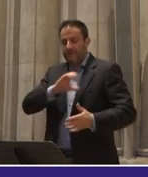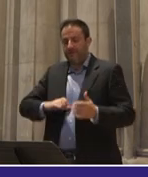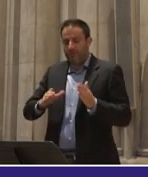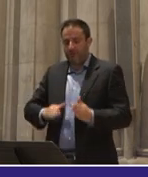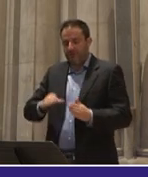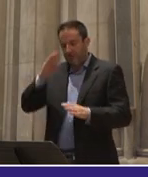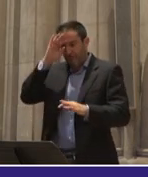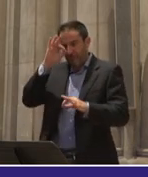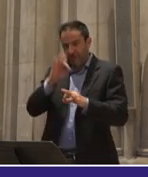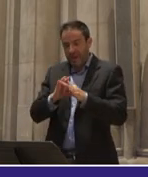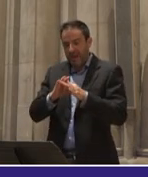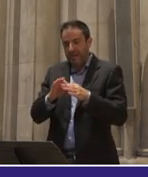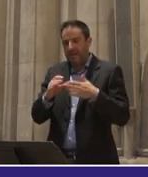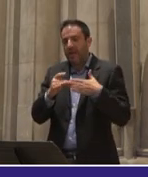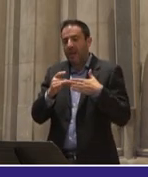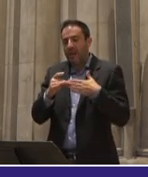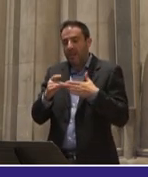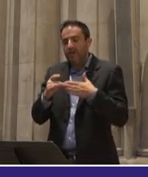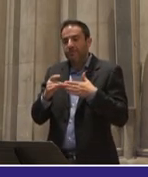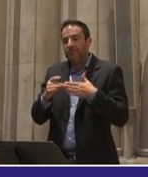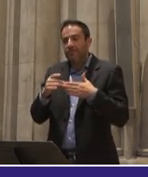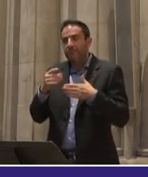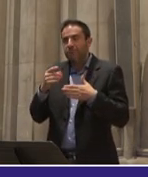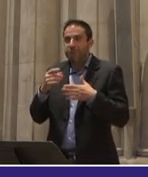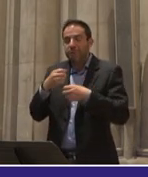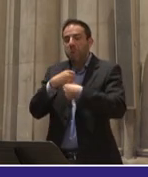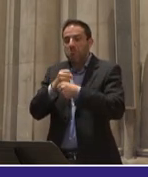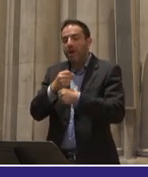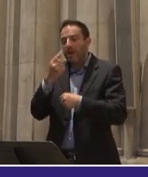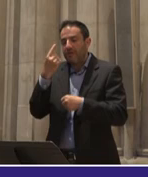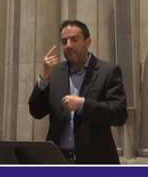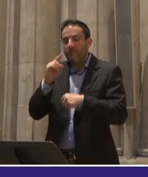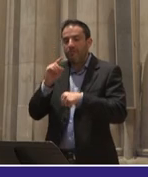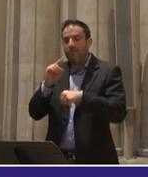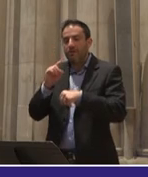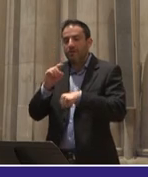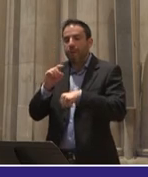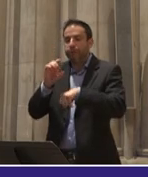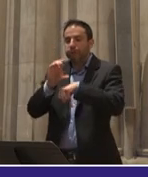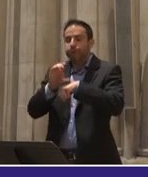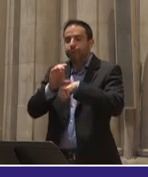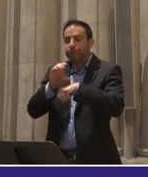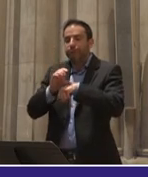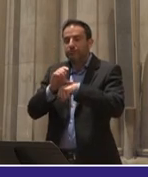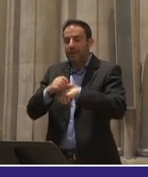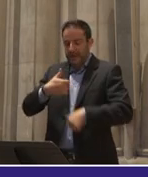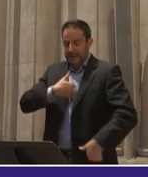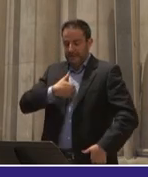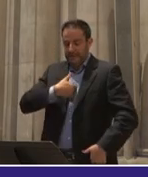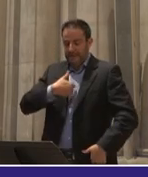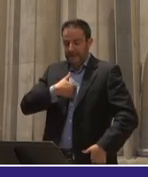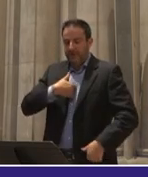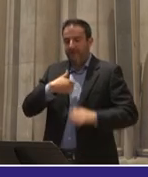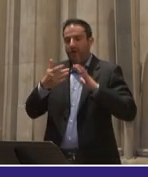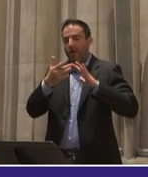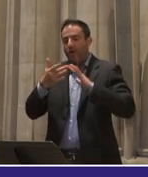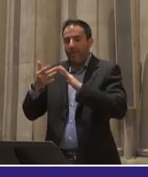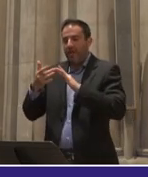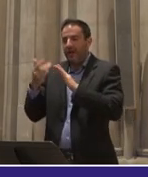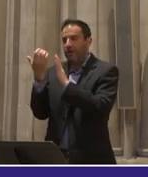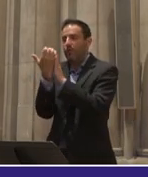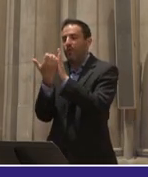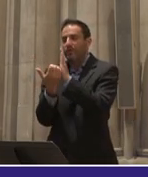one designed for congregations and one is a self-guided, individualized online